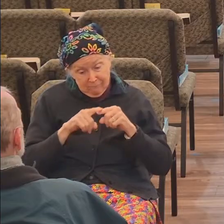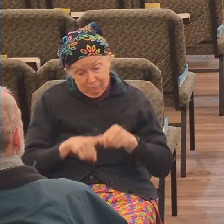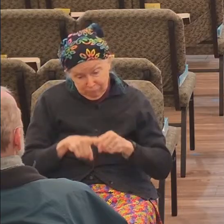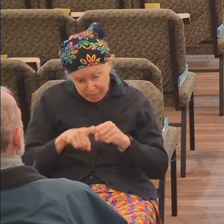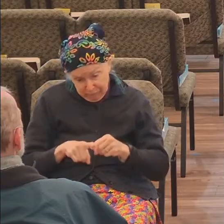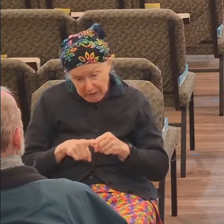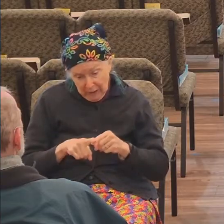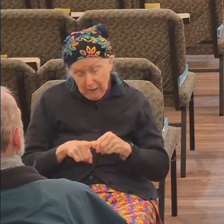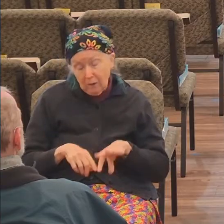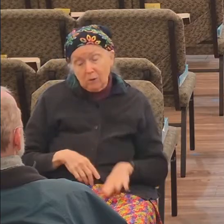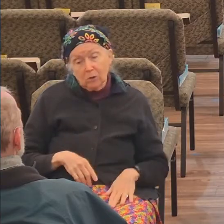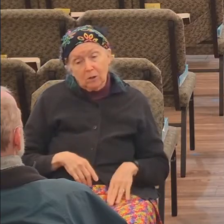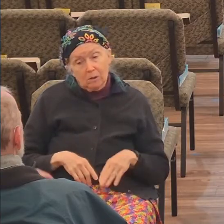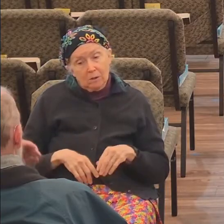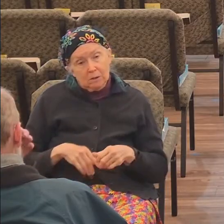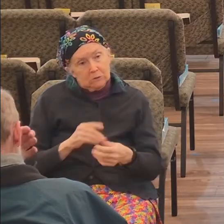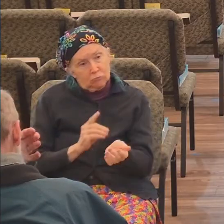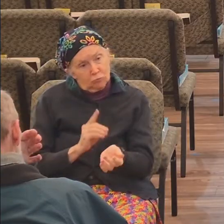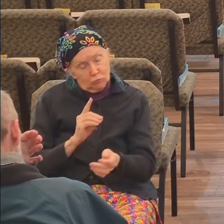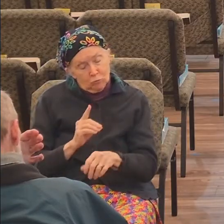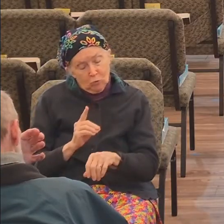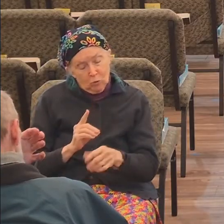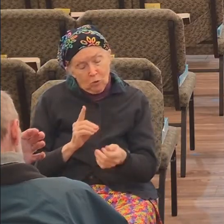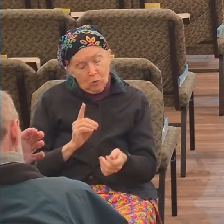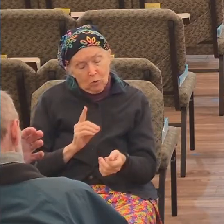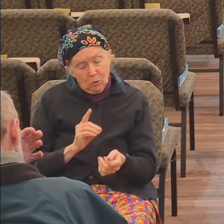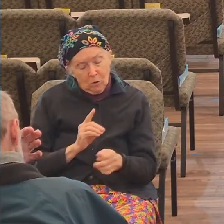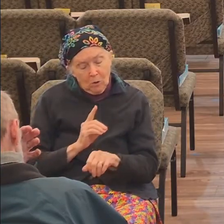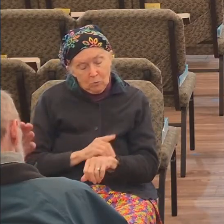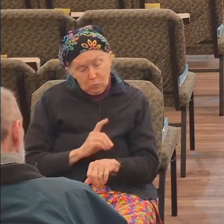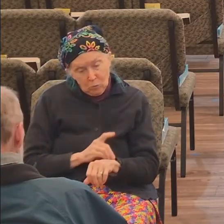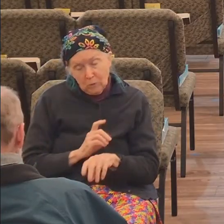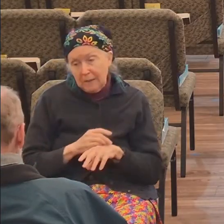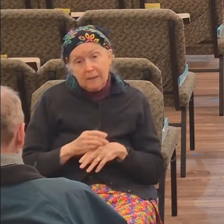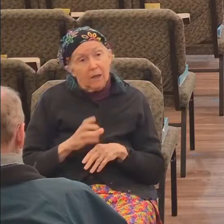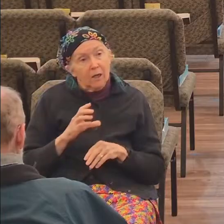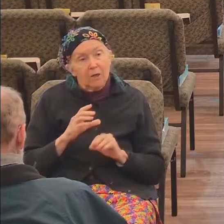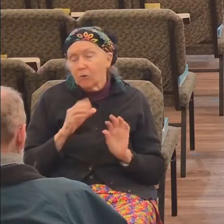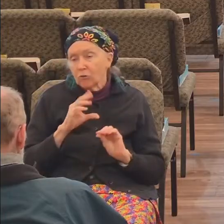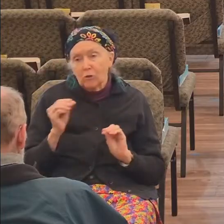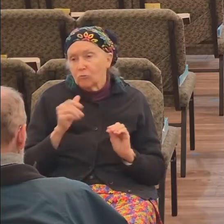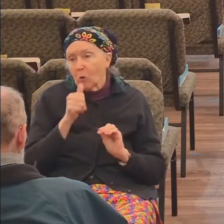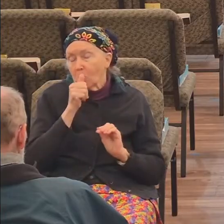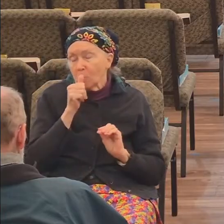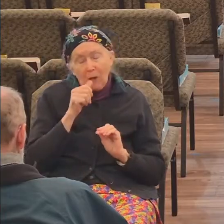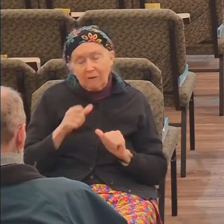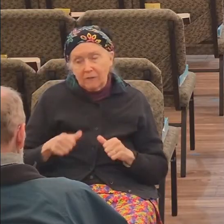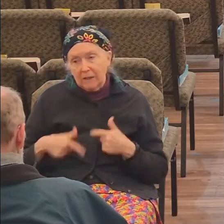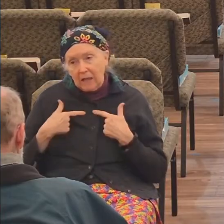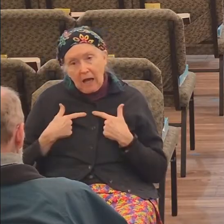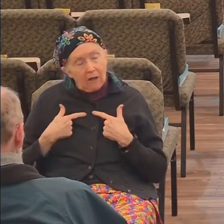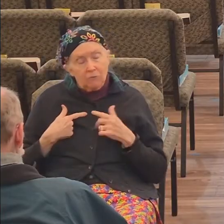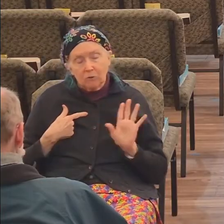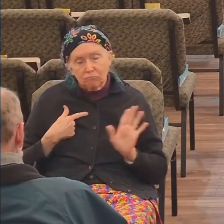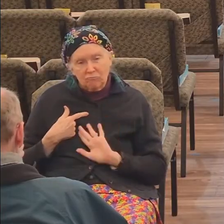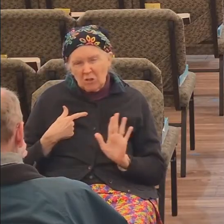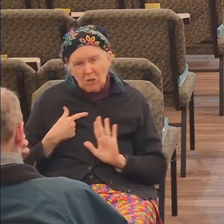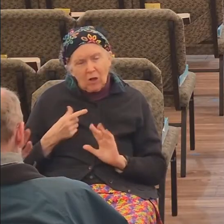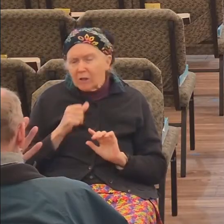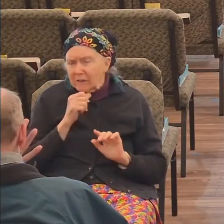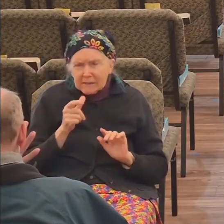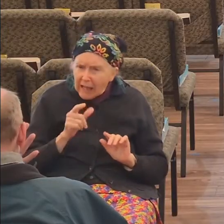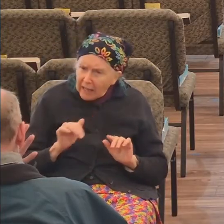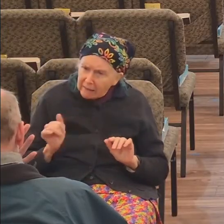belonging that structured everyday life. There was no private life. Okay? There's no private life, not like we think